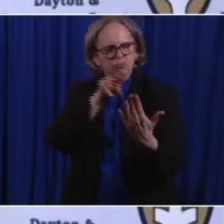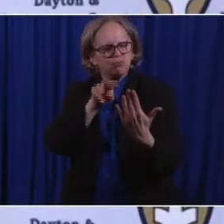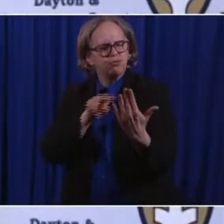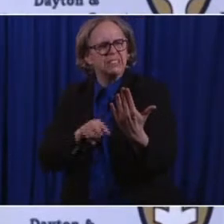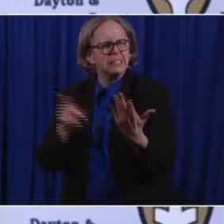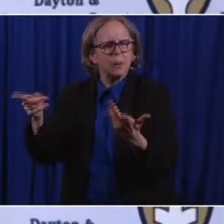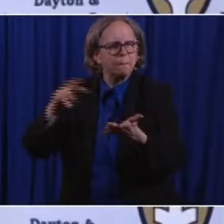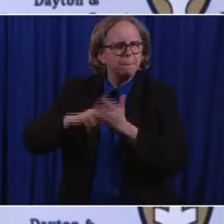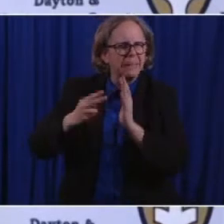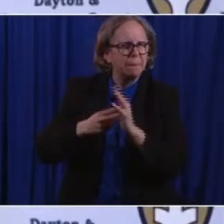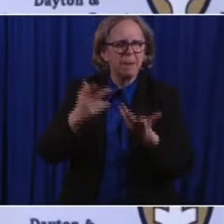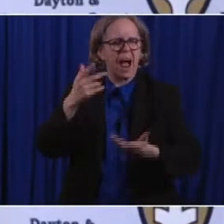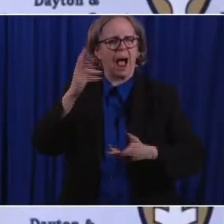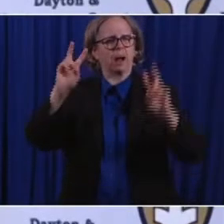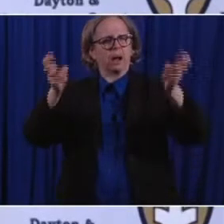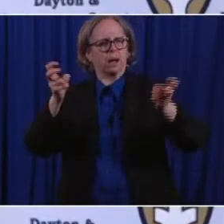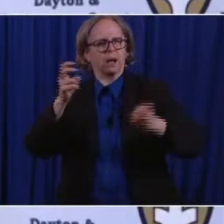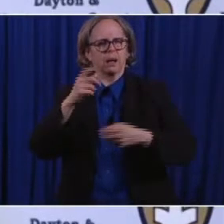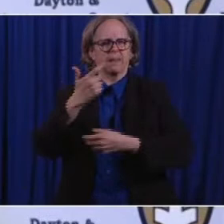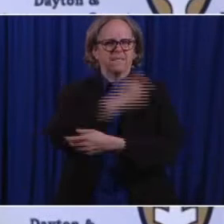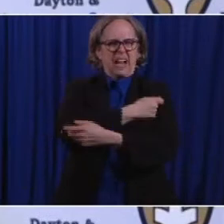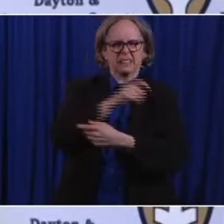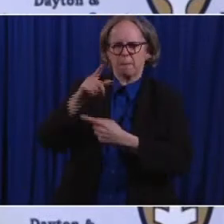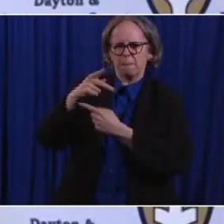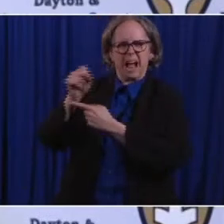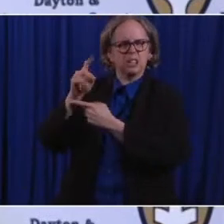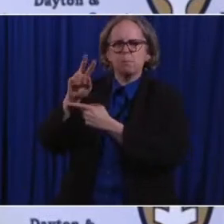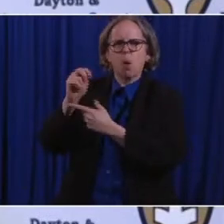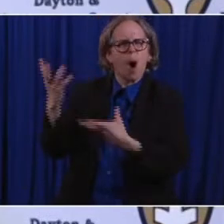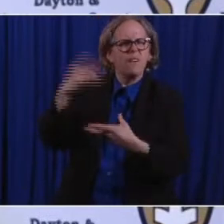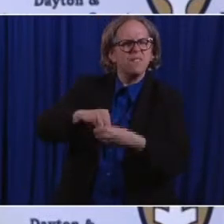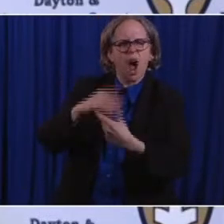do. What would it do?